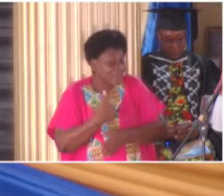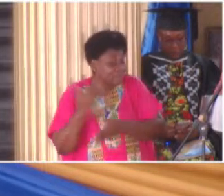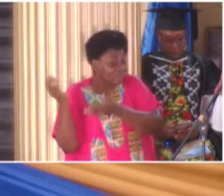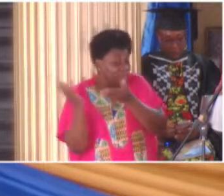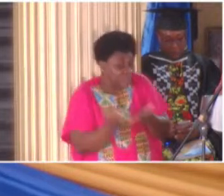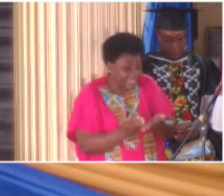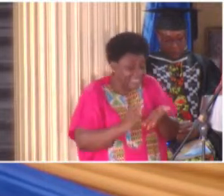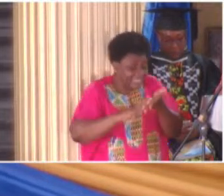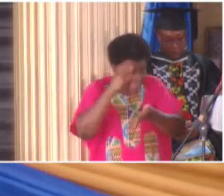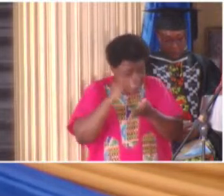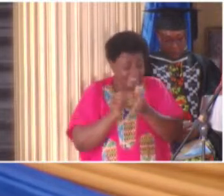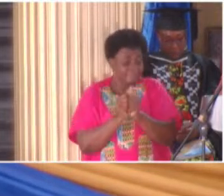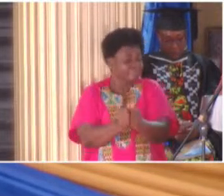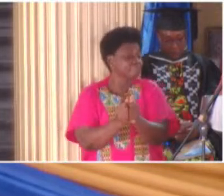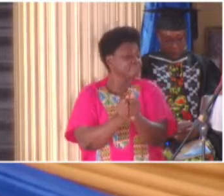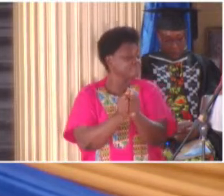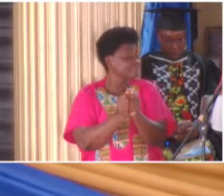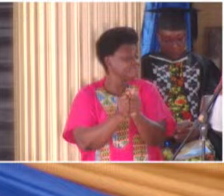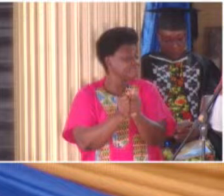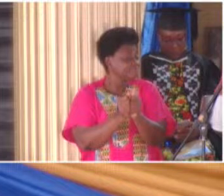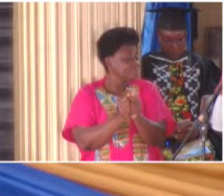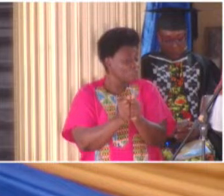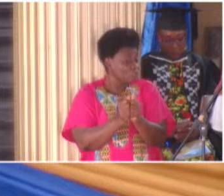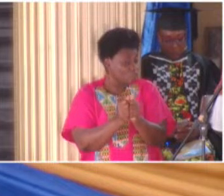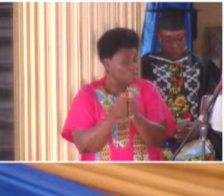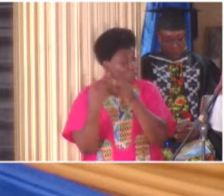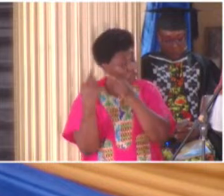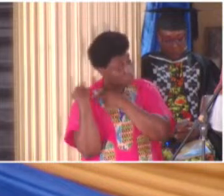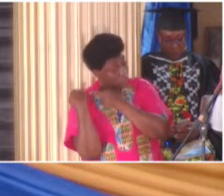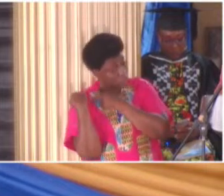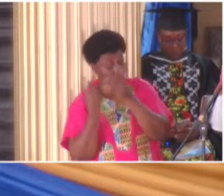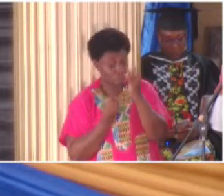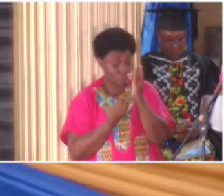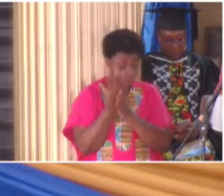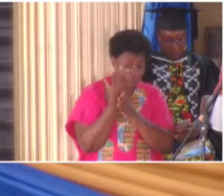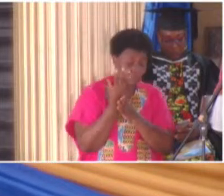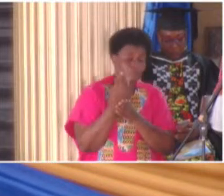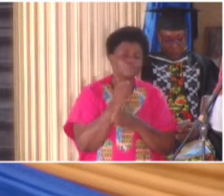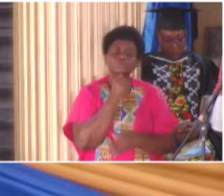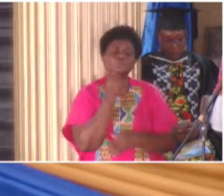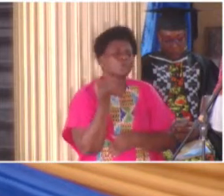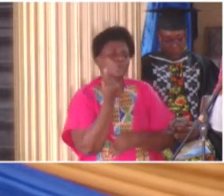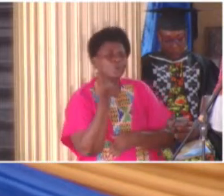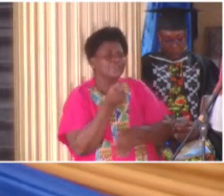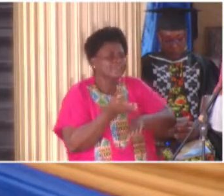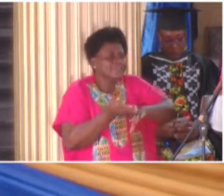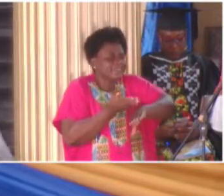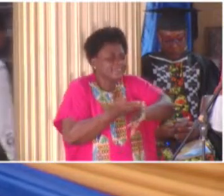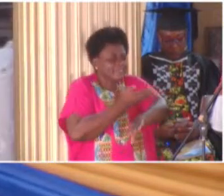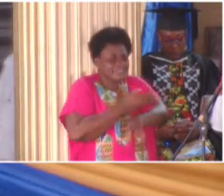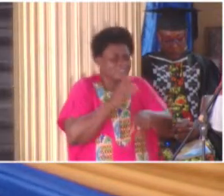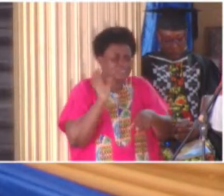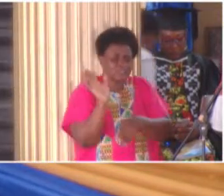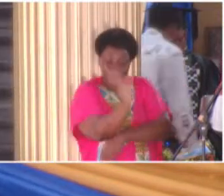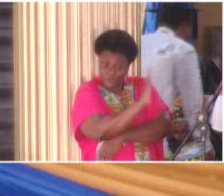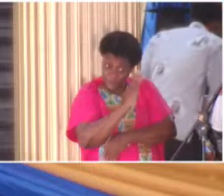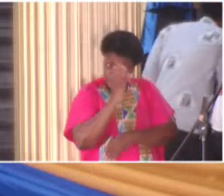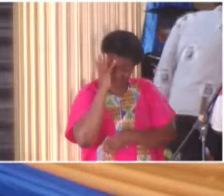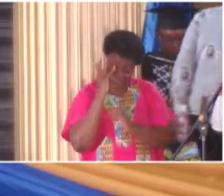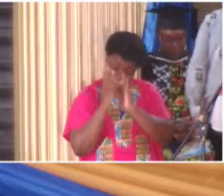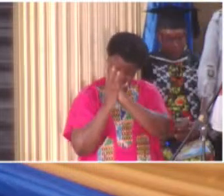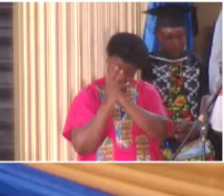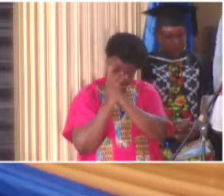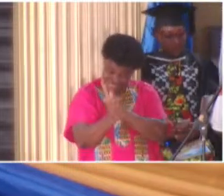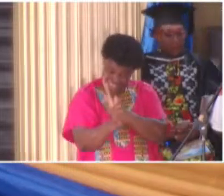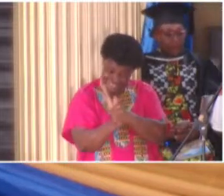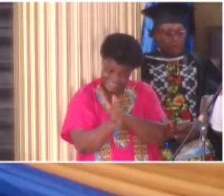learning along with it. This commitment to growth will not only enhance your expertise, but also keep